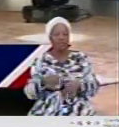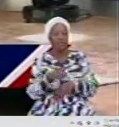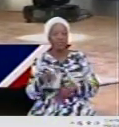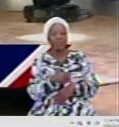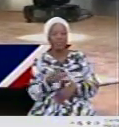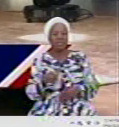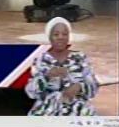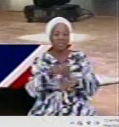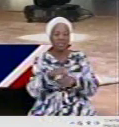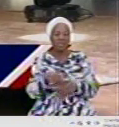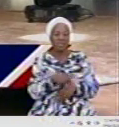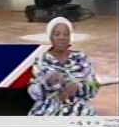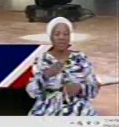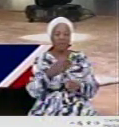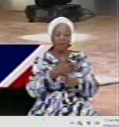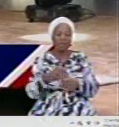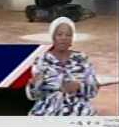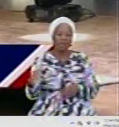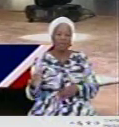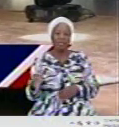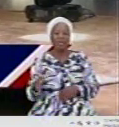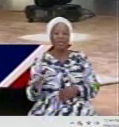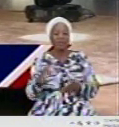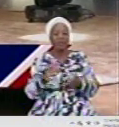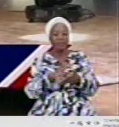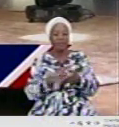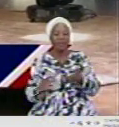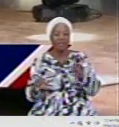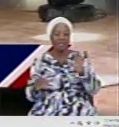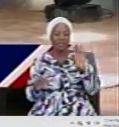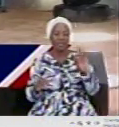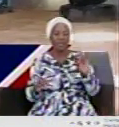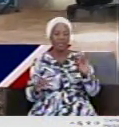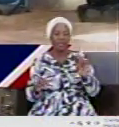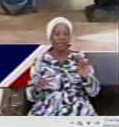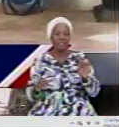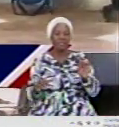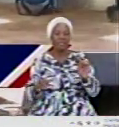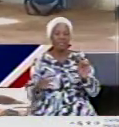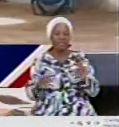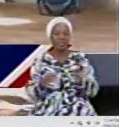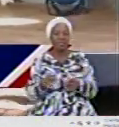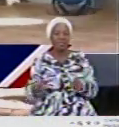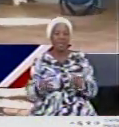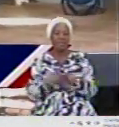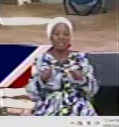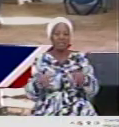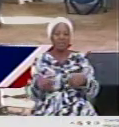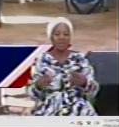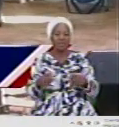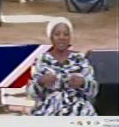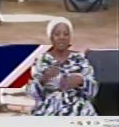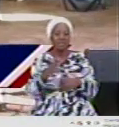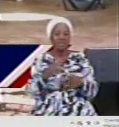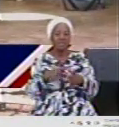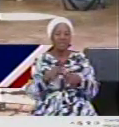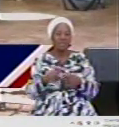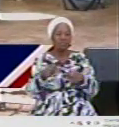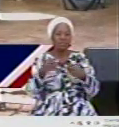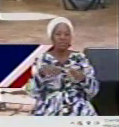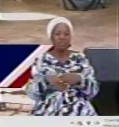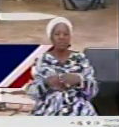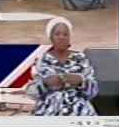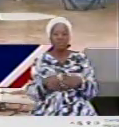sent them away. Look at verse 8. As they sent them away, they went in ministry. And